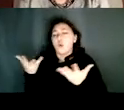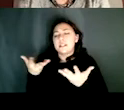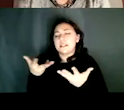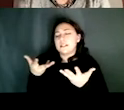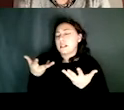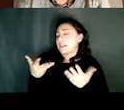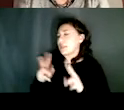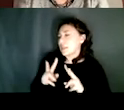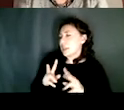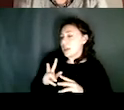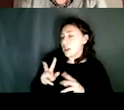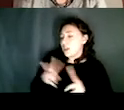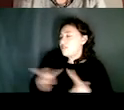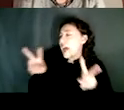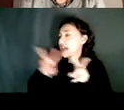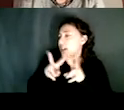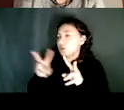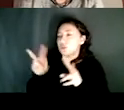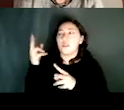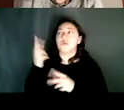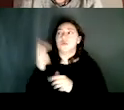goals of space science?